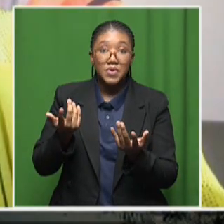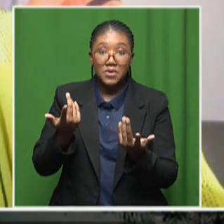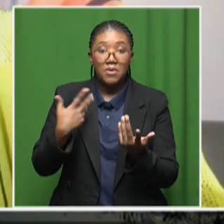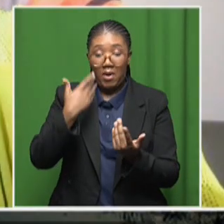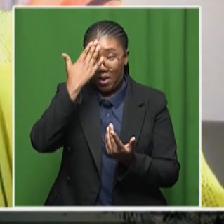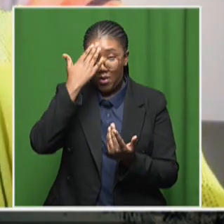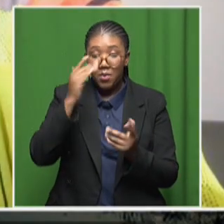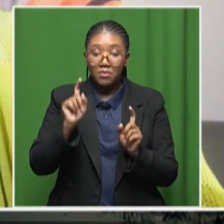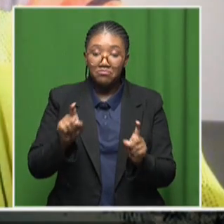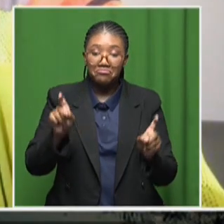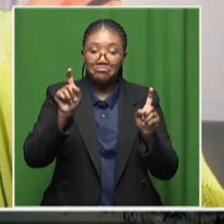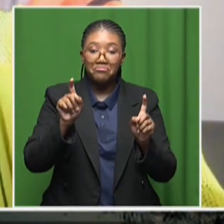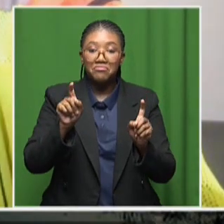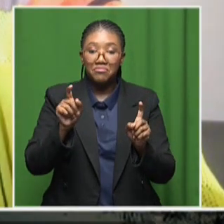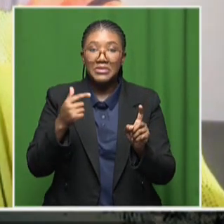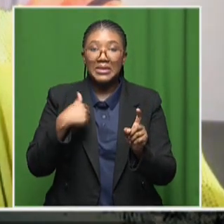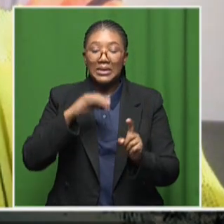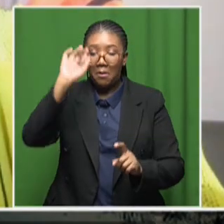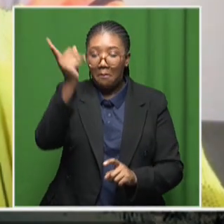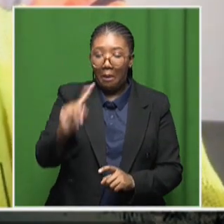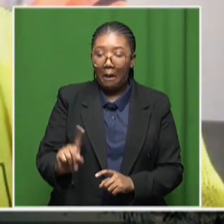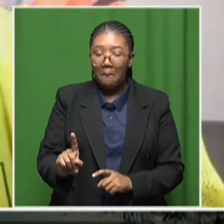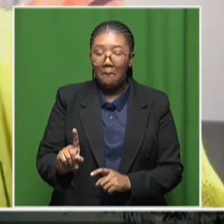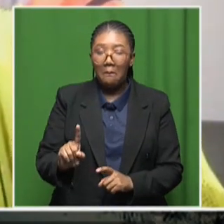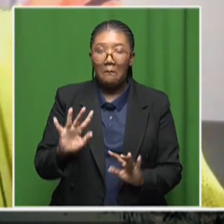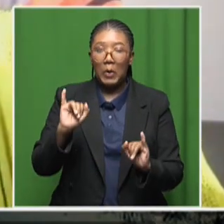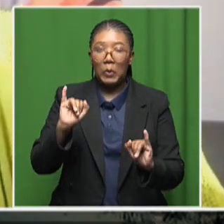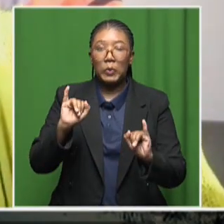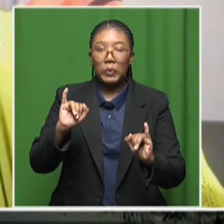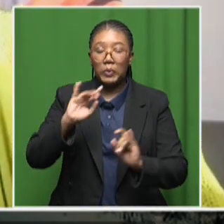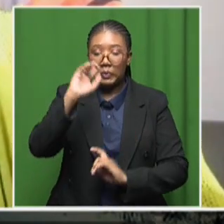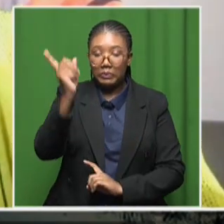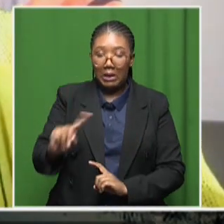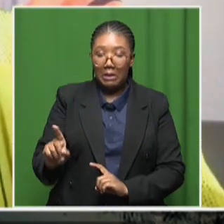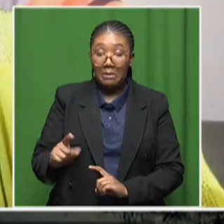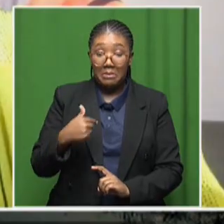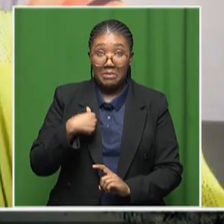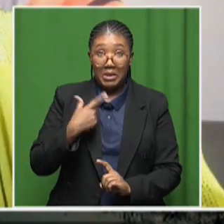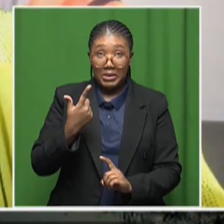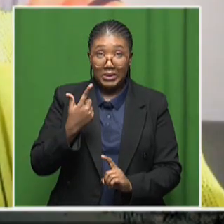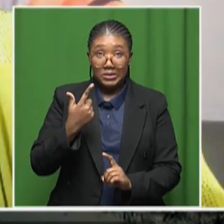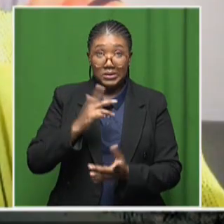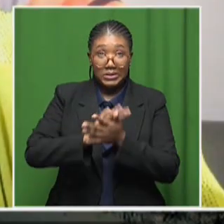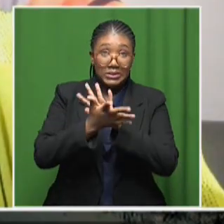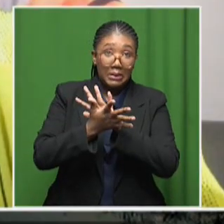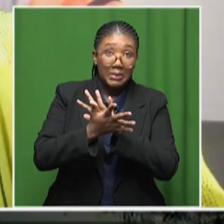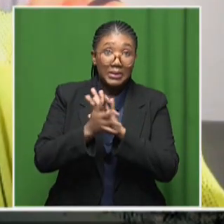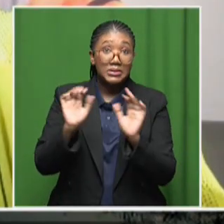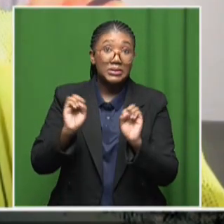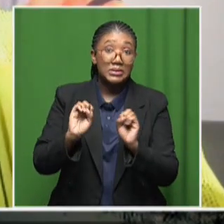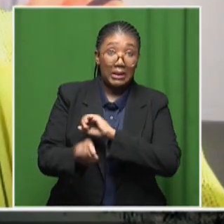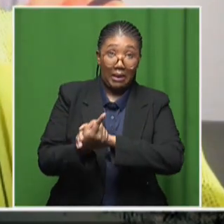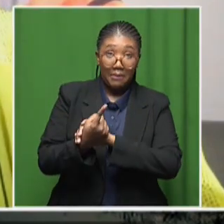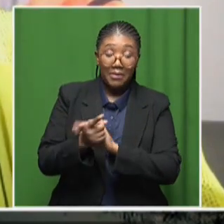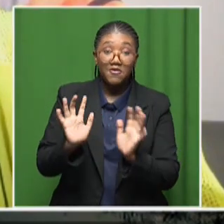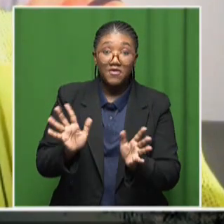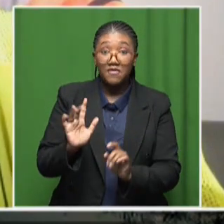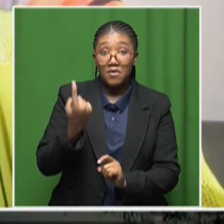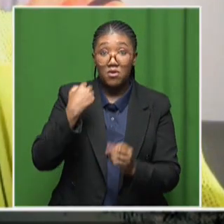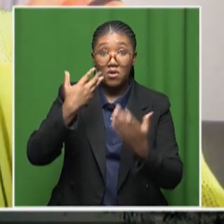major lightning storms, but I'm not sure if they caused any damage or anything to worry about from last night before we get into